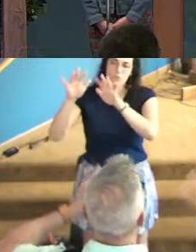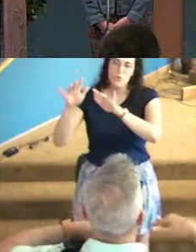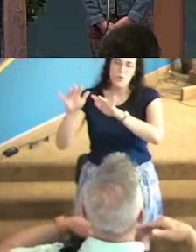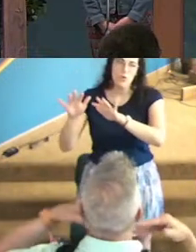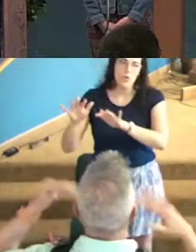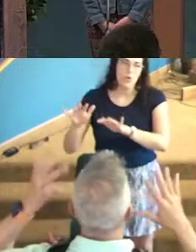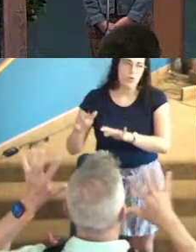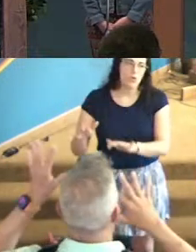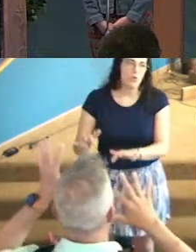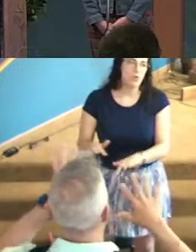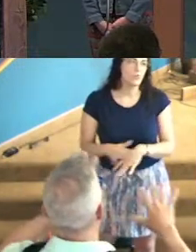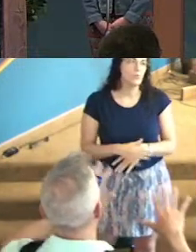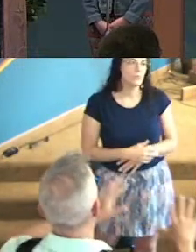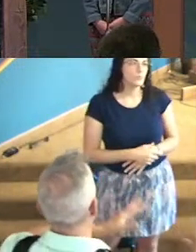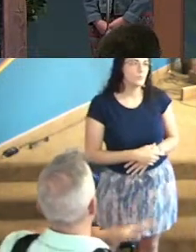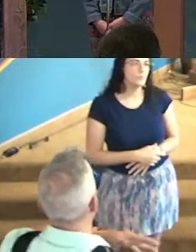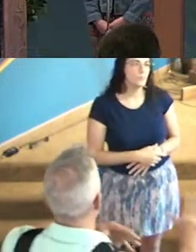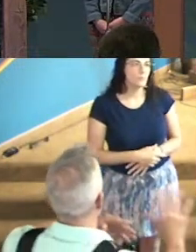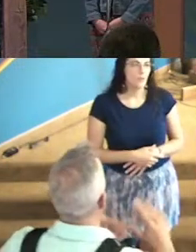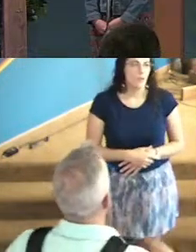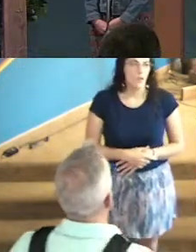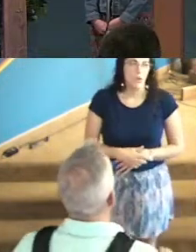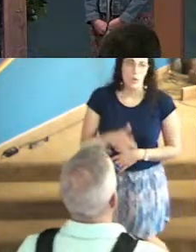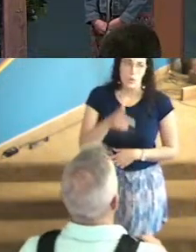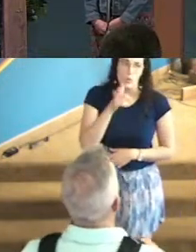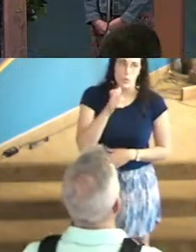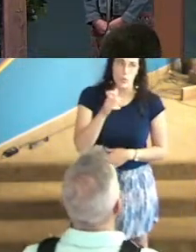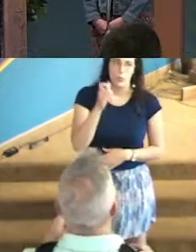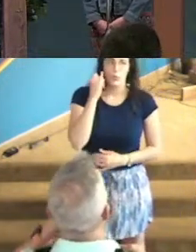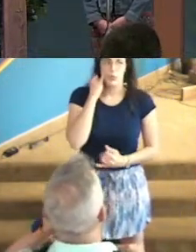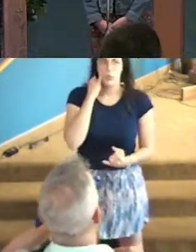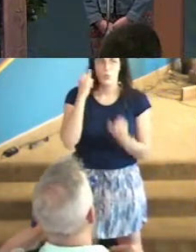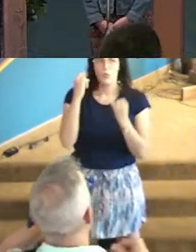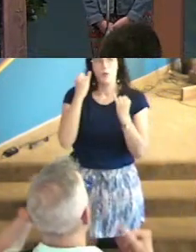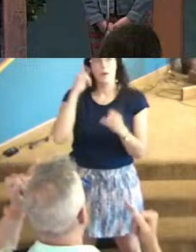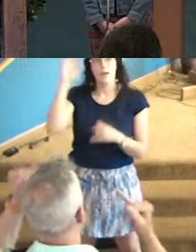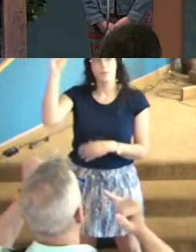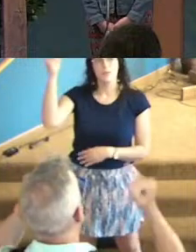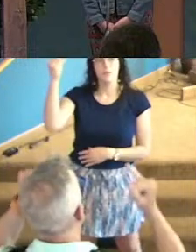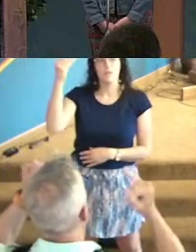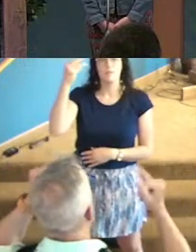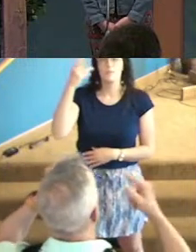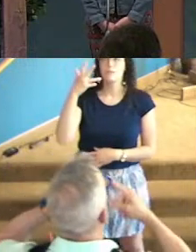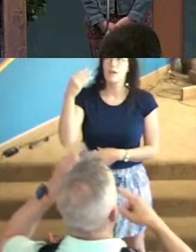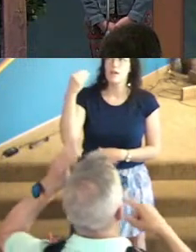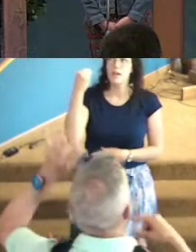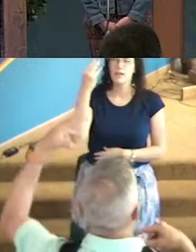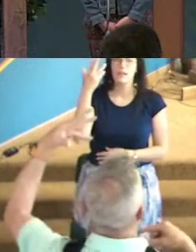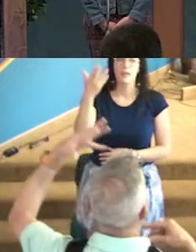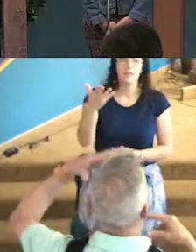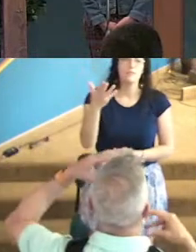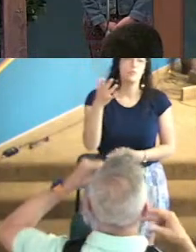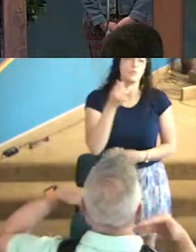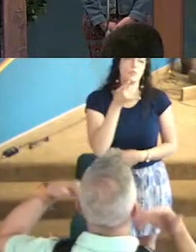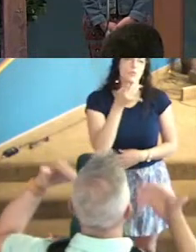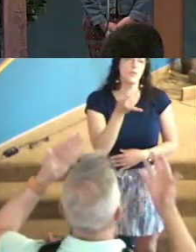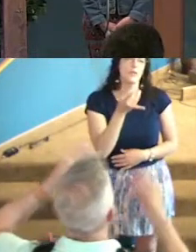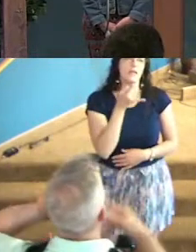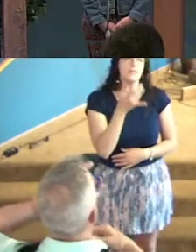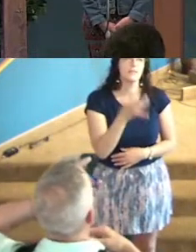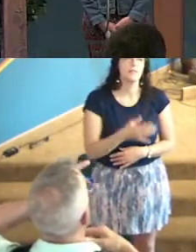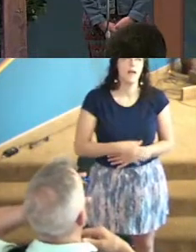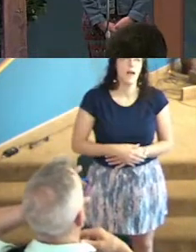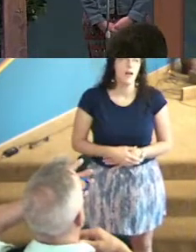laden with snow? who imagined the sun and gives source